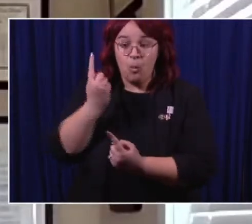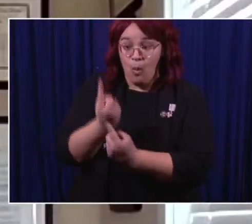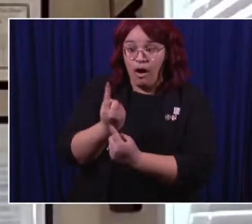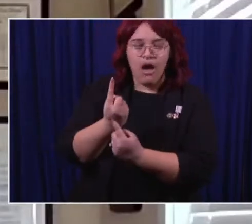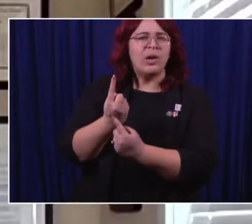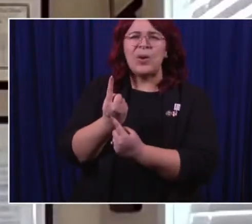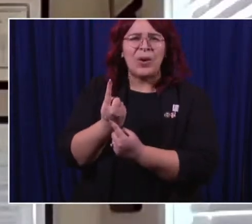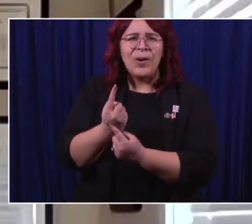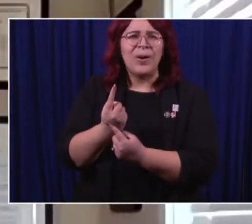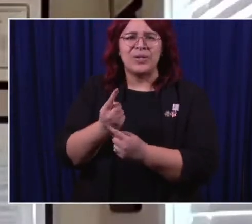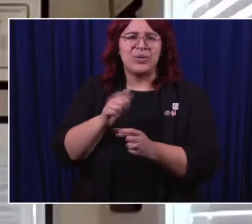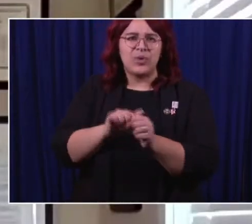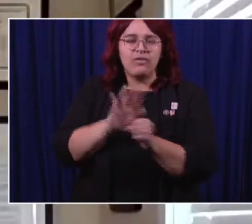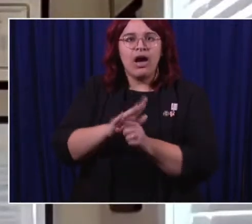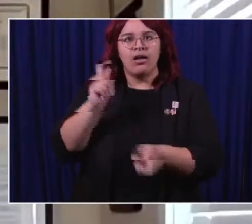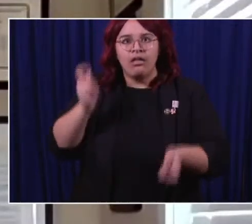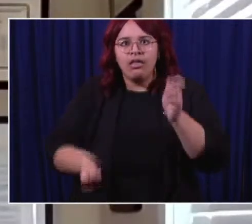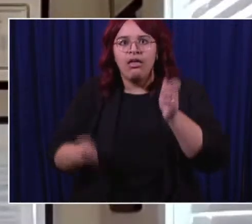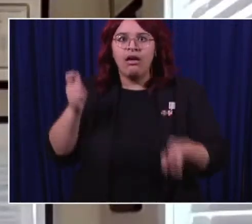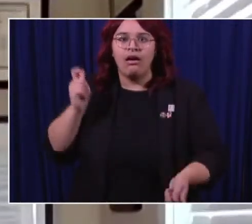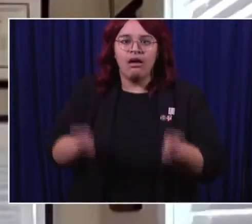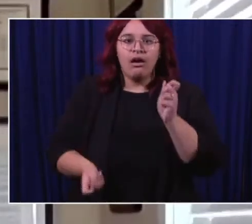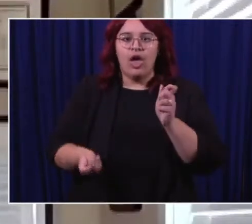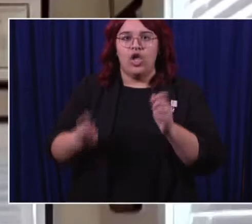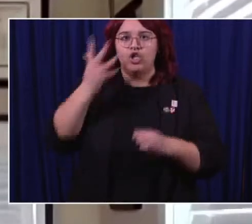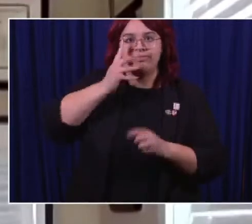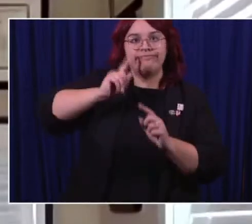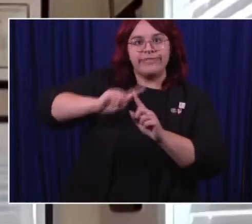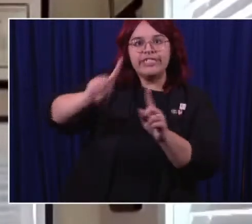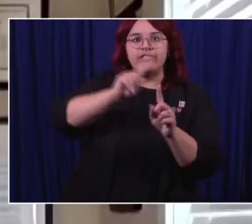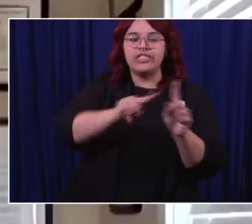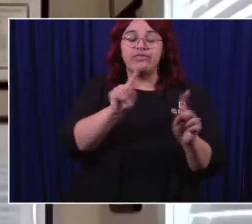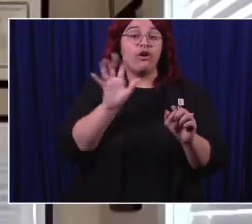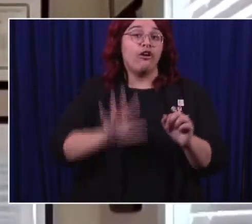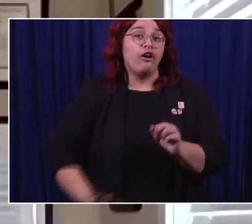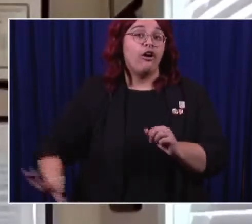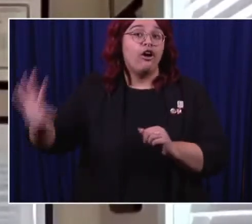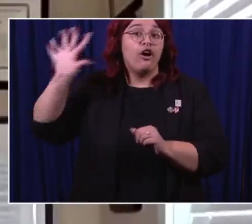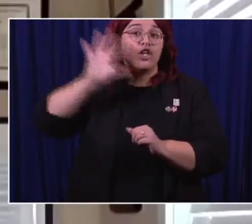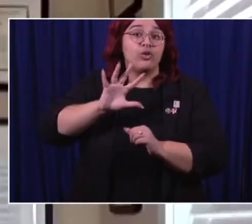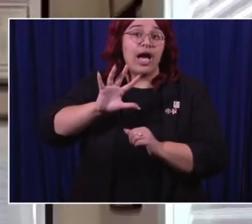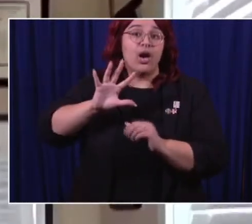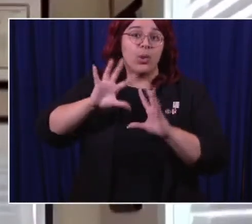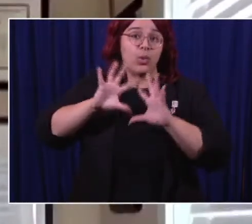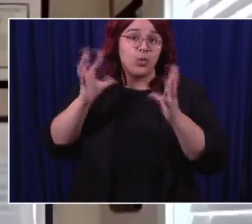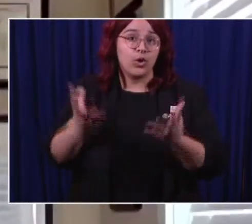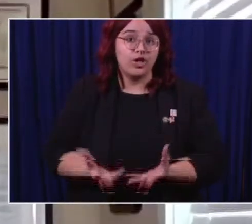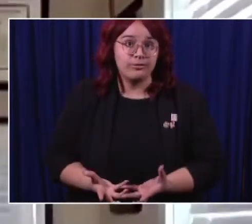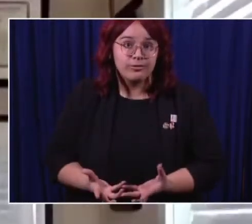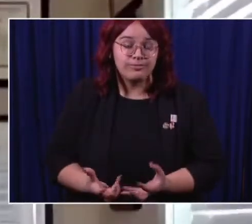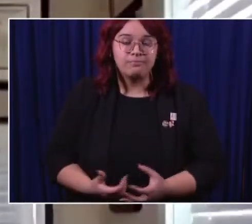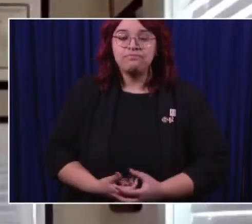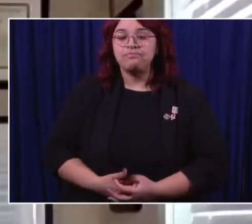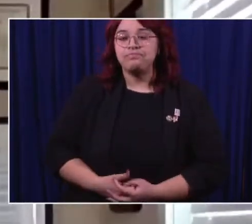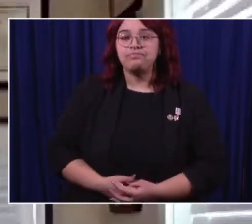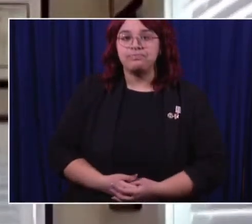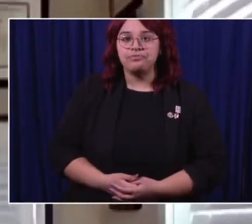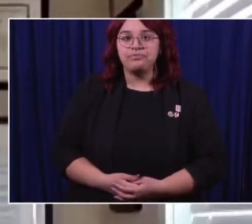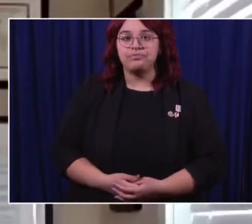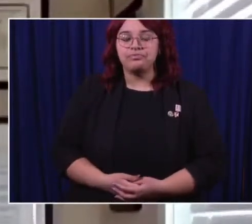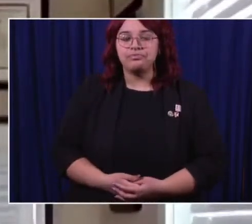internationally. But what the arrival of these variants reminds us, and I've shared